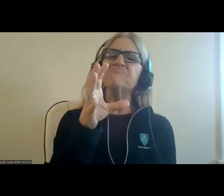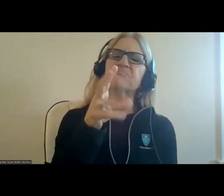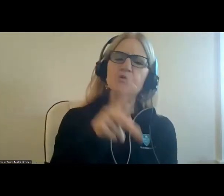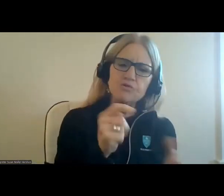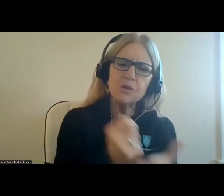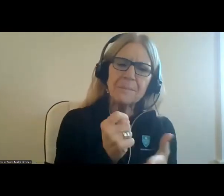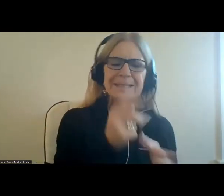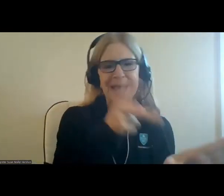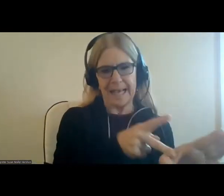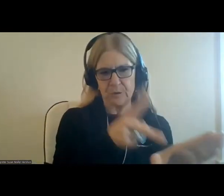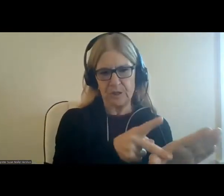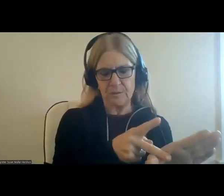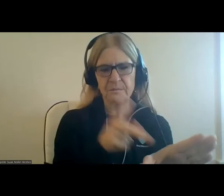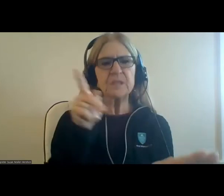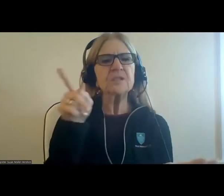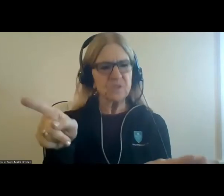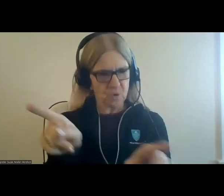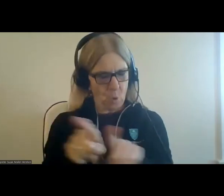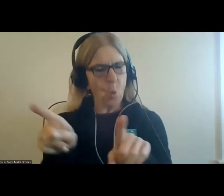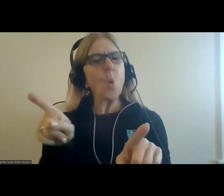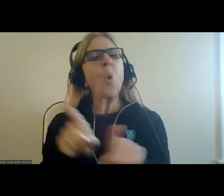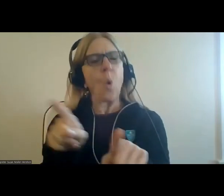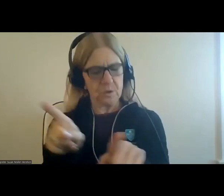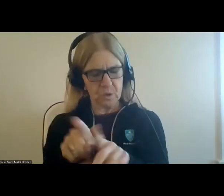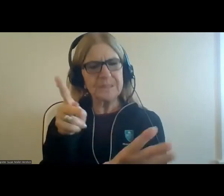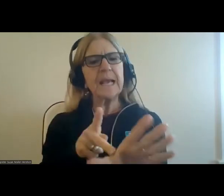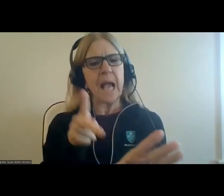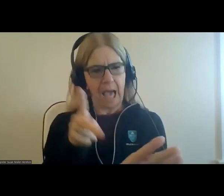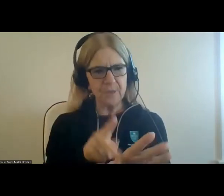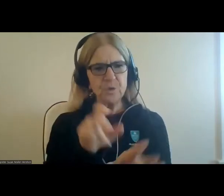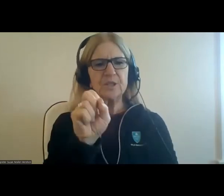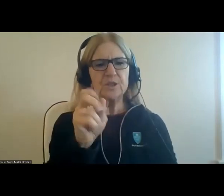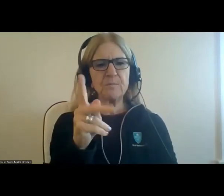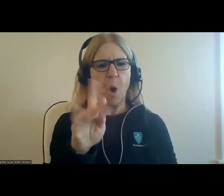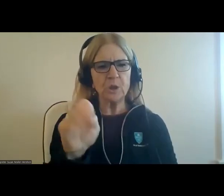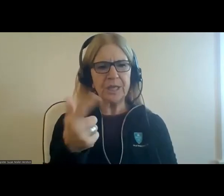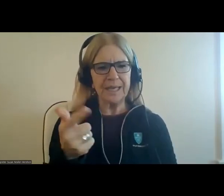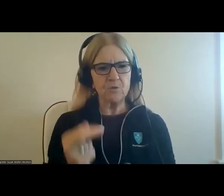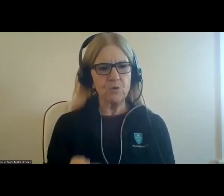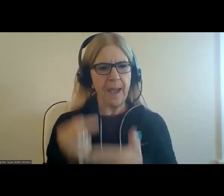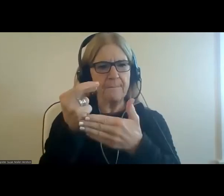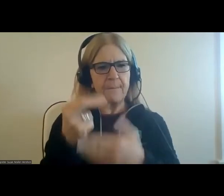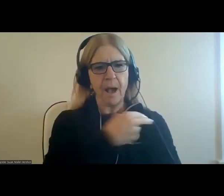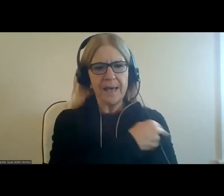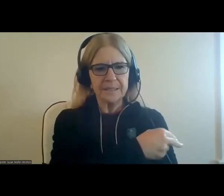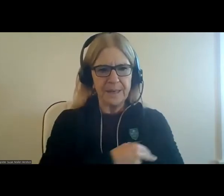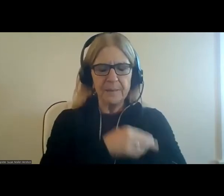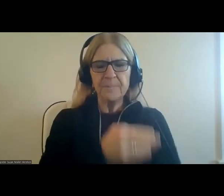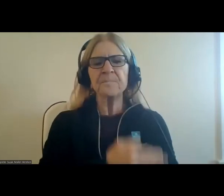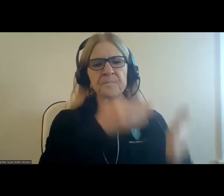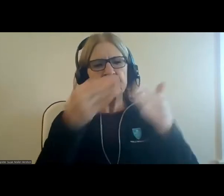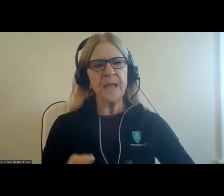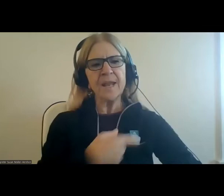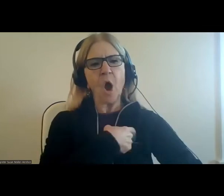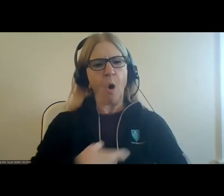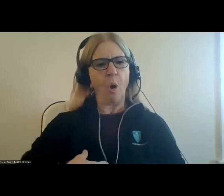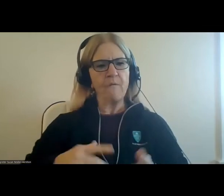a consulting psychologist at Spaulding Rehabilitation Hospital, and a Harvard Medical School